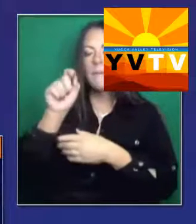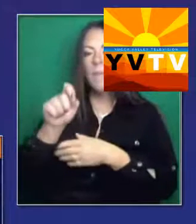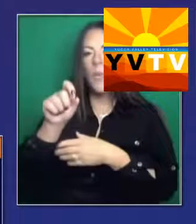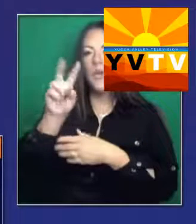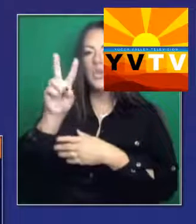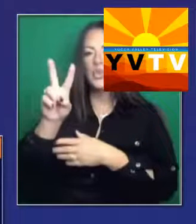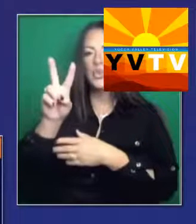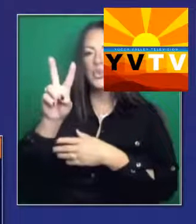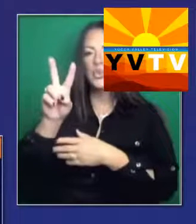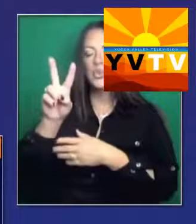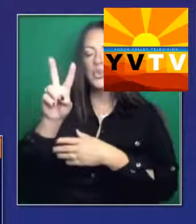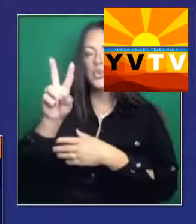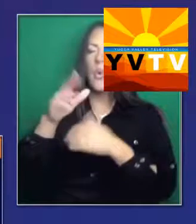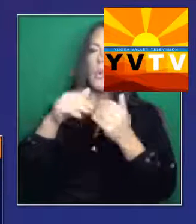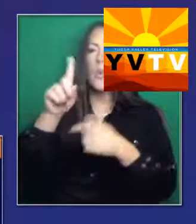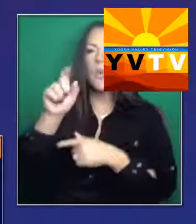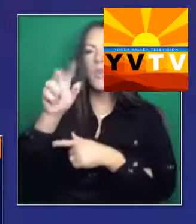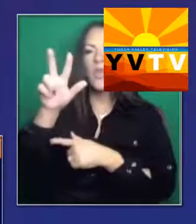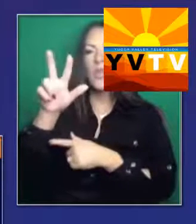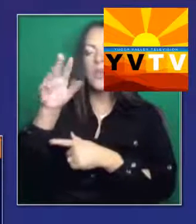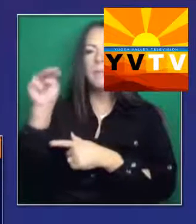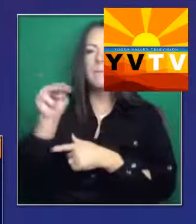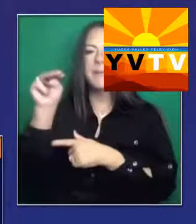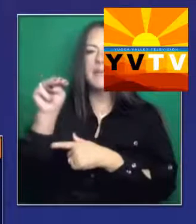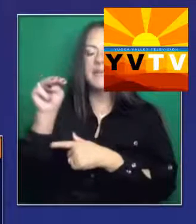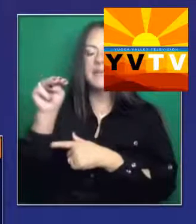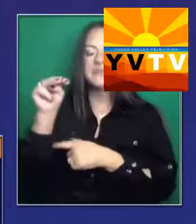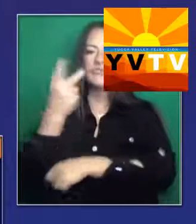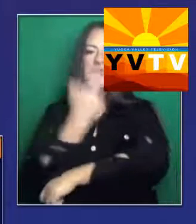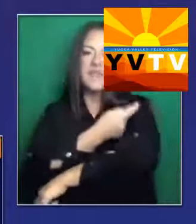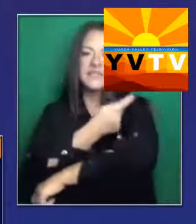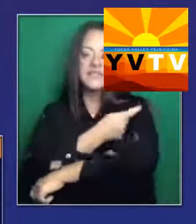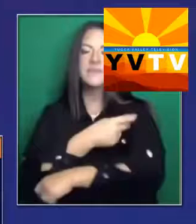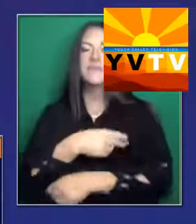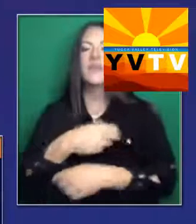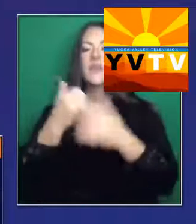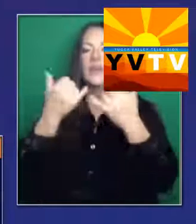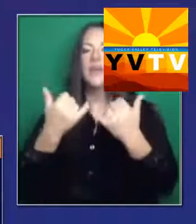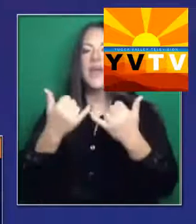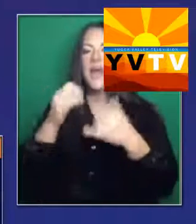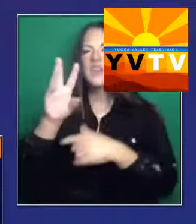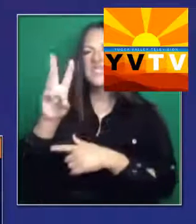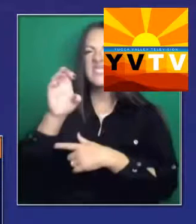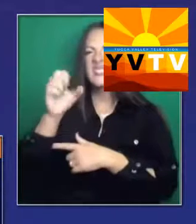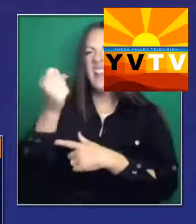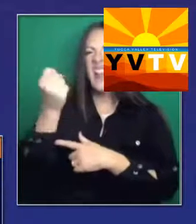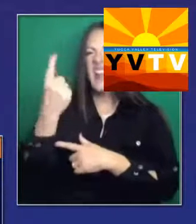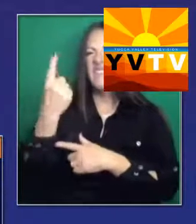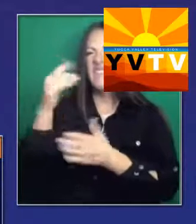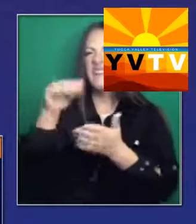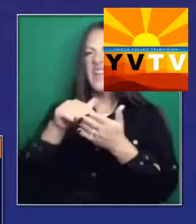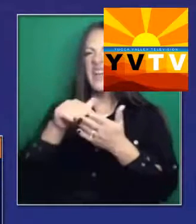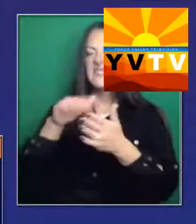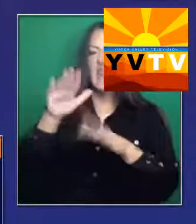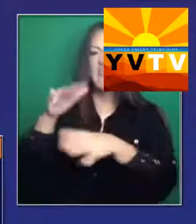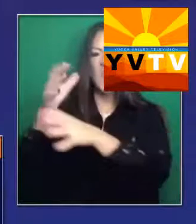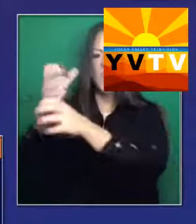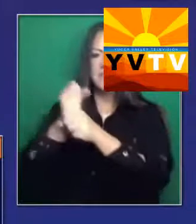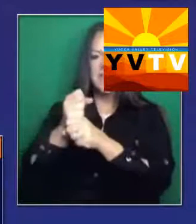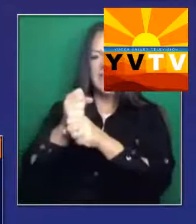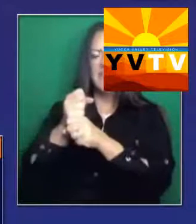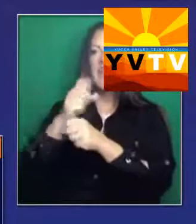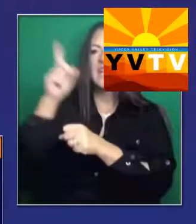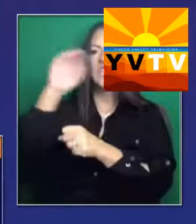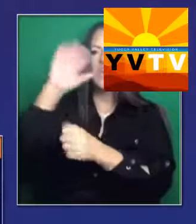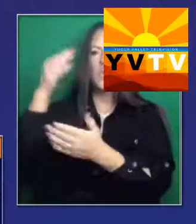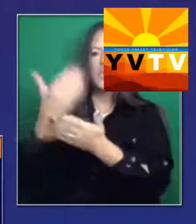doses. We've got 611,000 that are being shipped. They haven't arrived yet. You see the second doses are arriving this week.